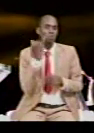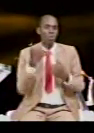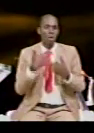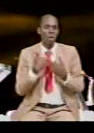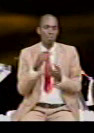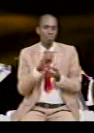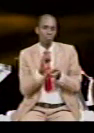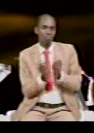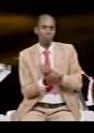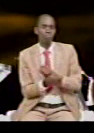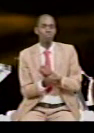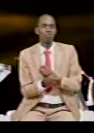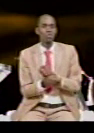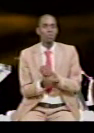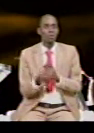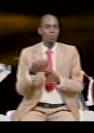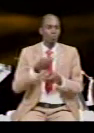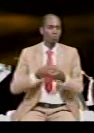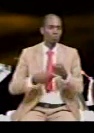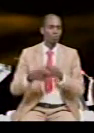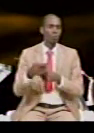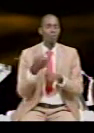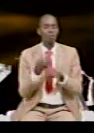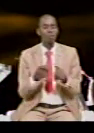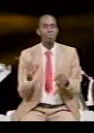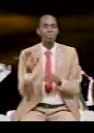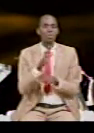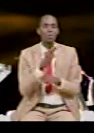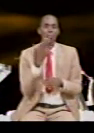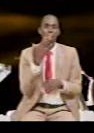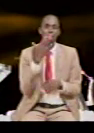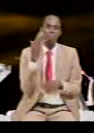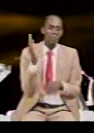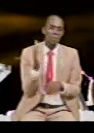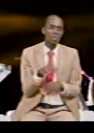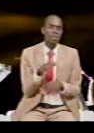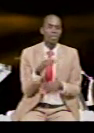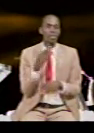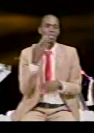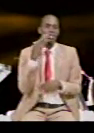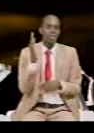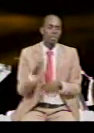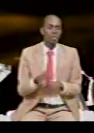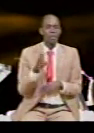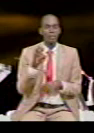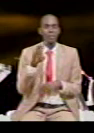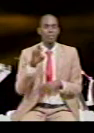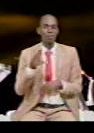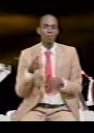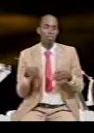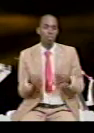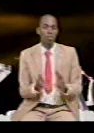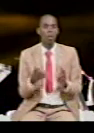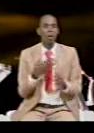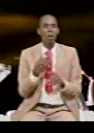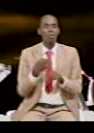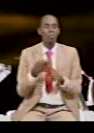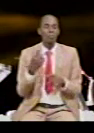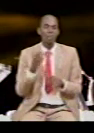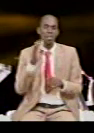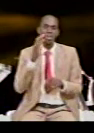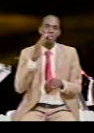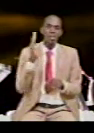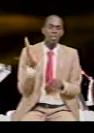evil way, from their sinful ways, from their unrighteous ways, and from the evil